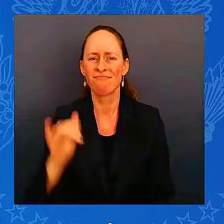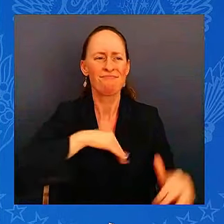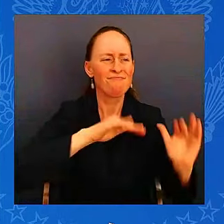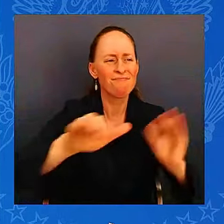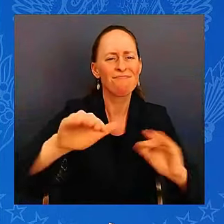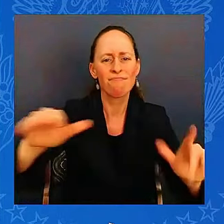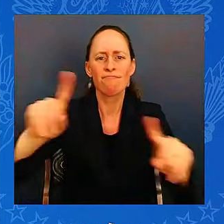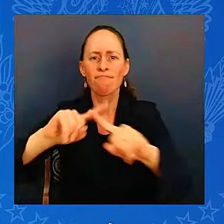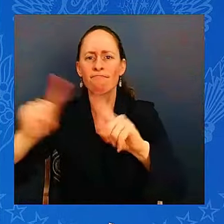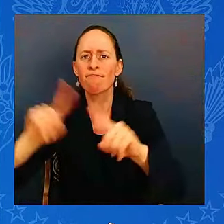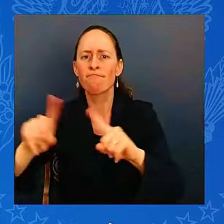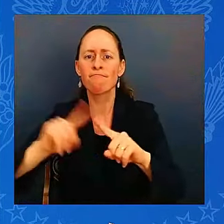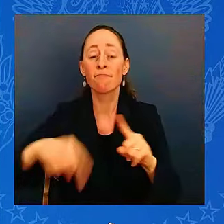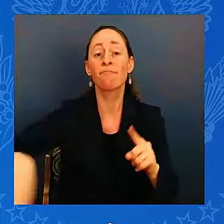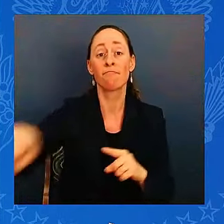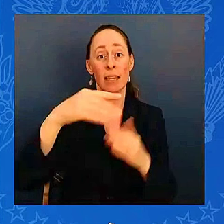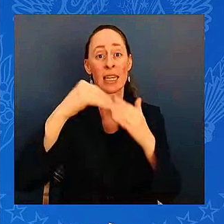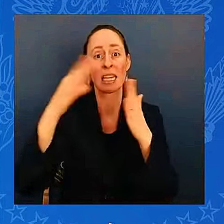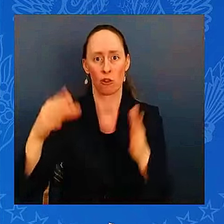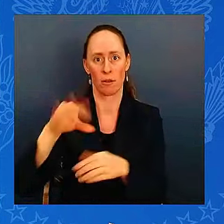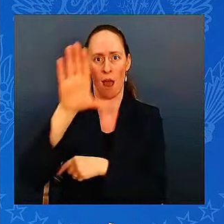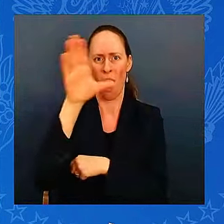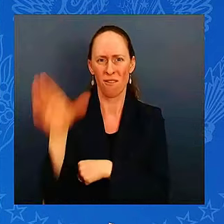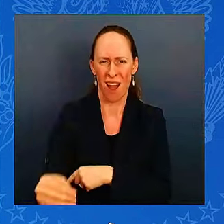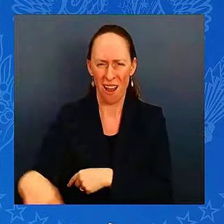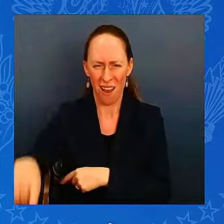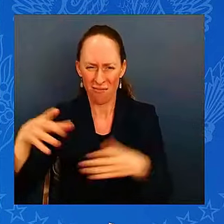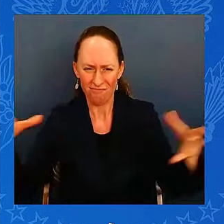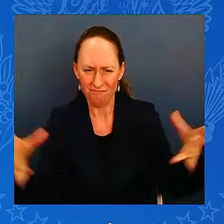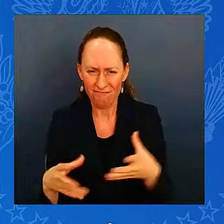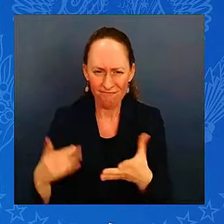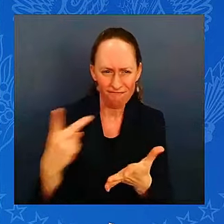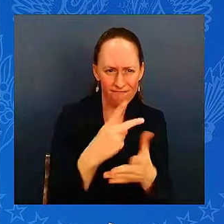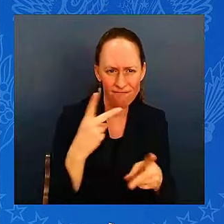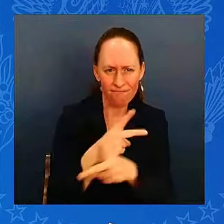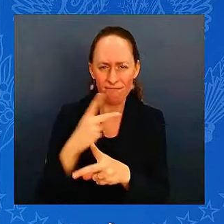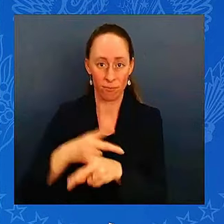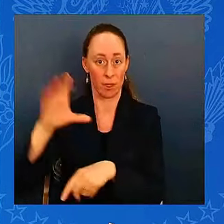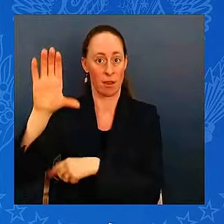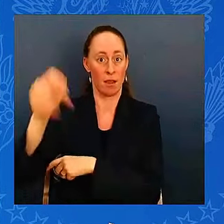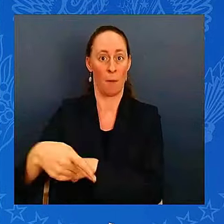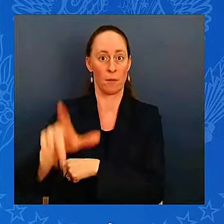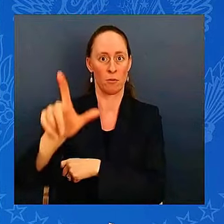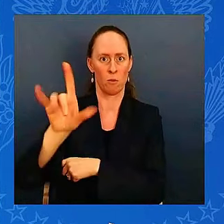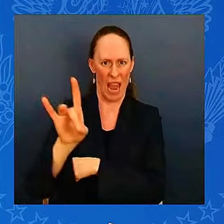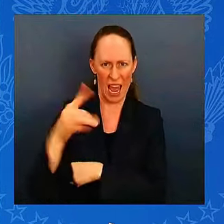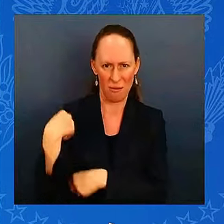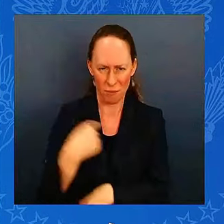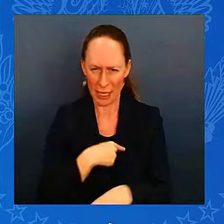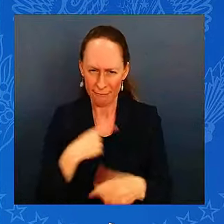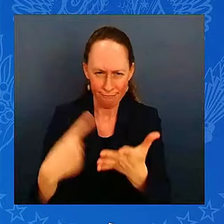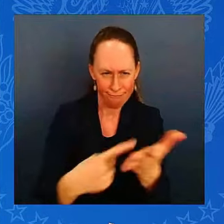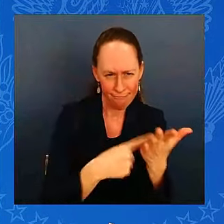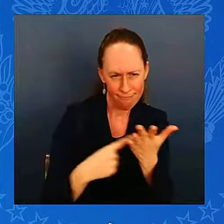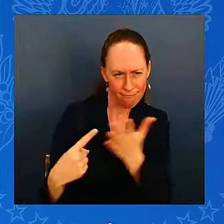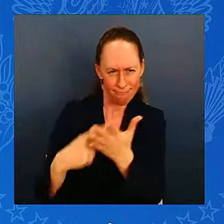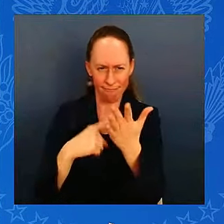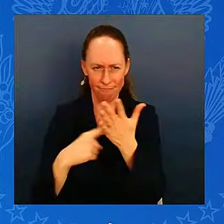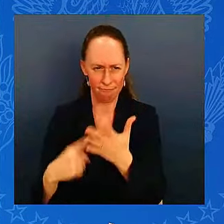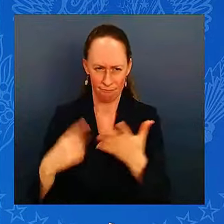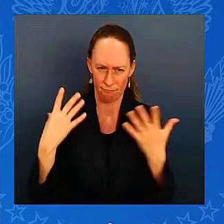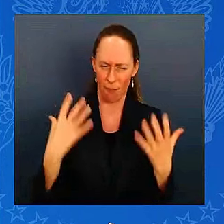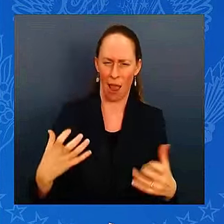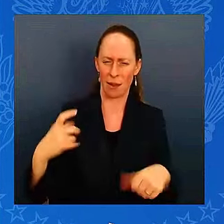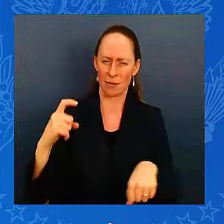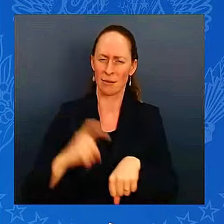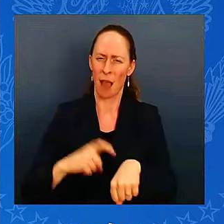the African Leaders Summit, and COP28, the United States galvanized the world to commit for the first time to transition away from unabated fossil